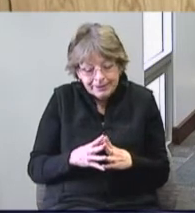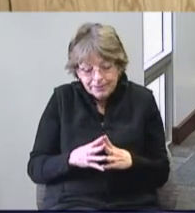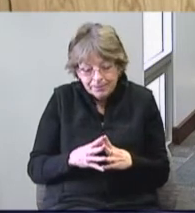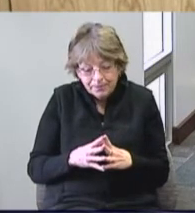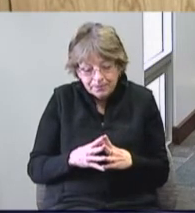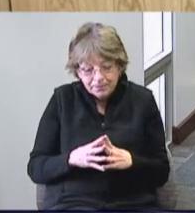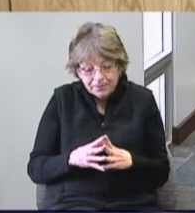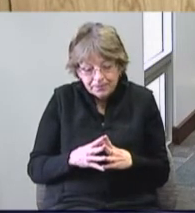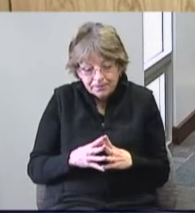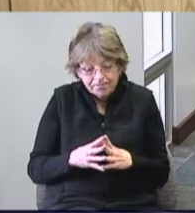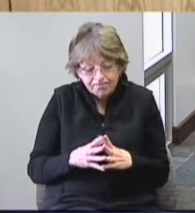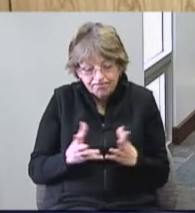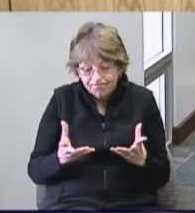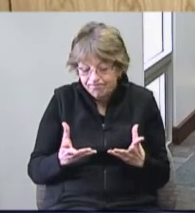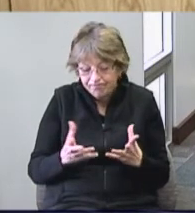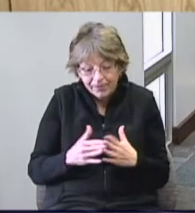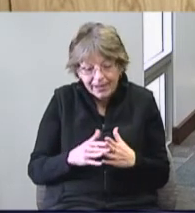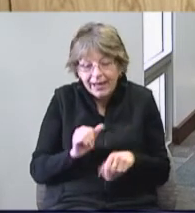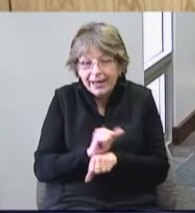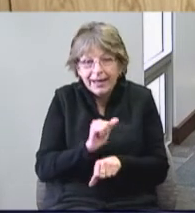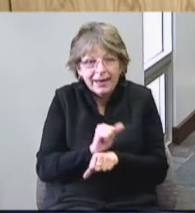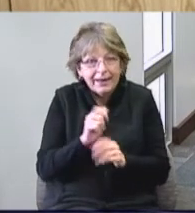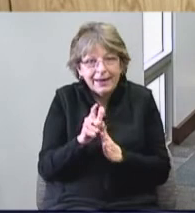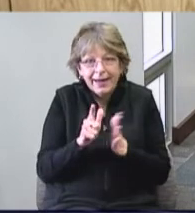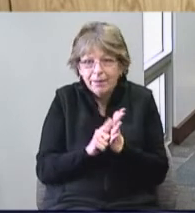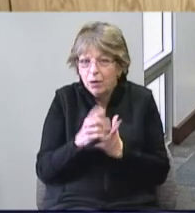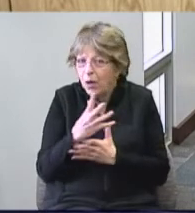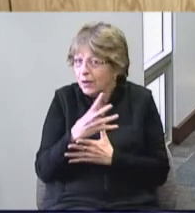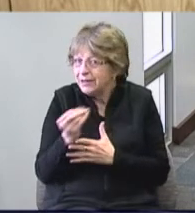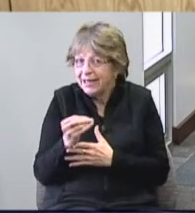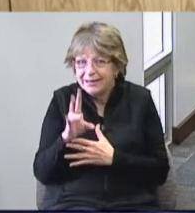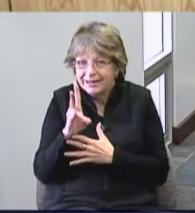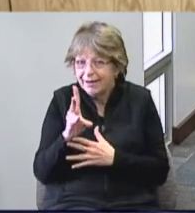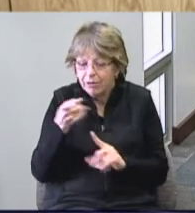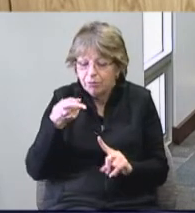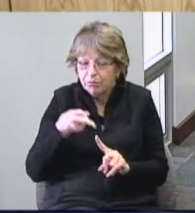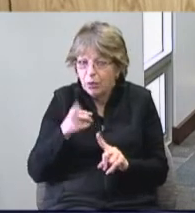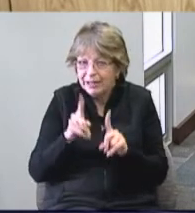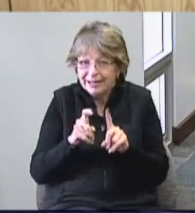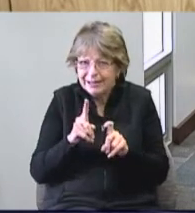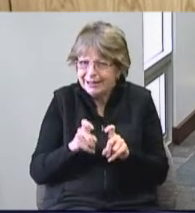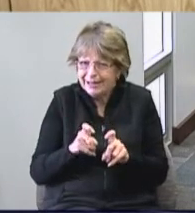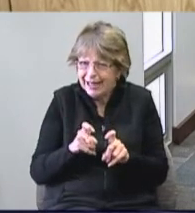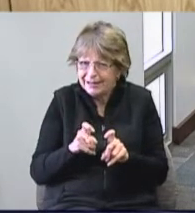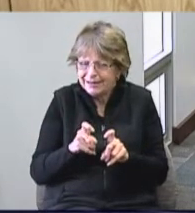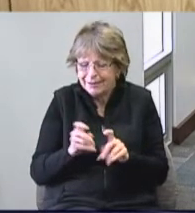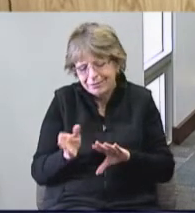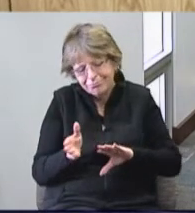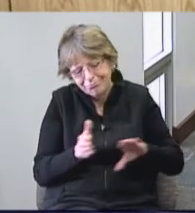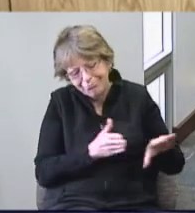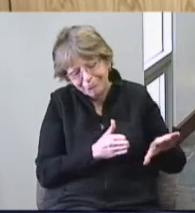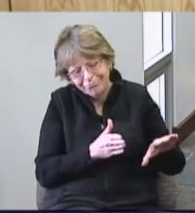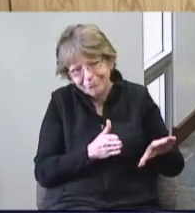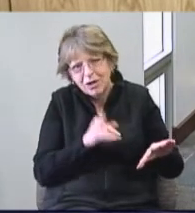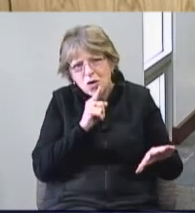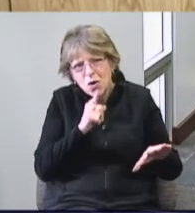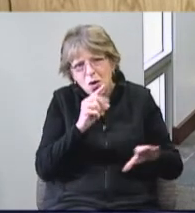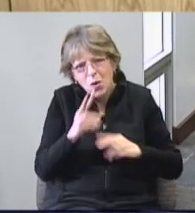the labor laws and the 7-point test, and more interested in the real world implications of a breakdown